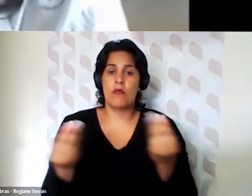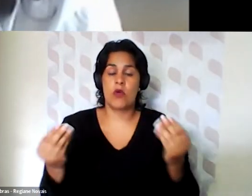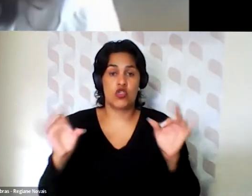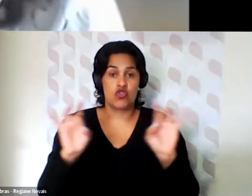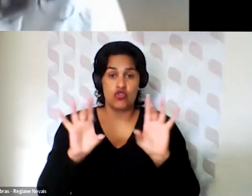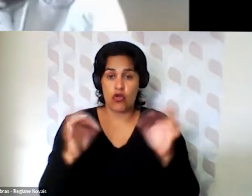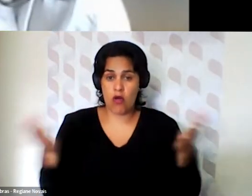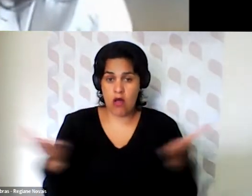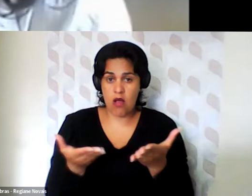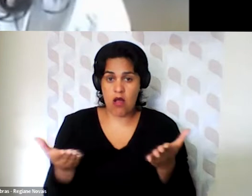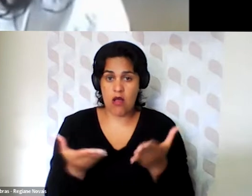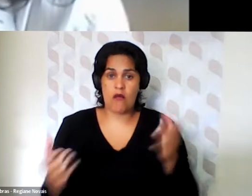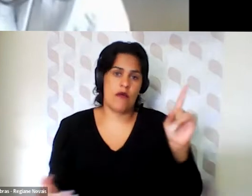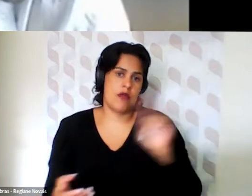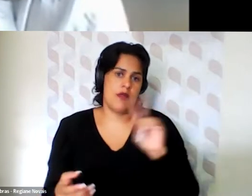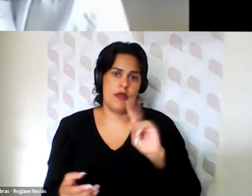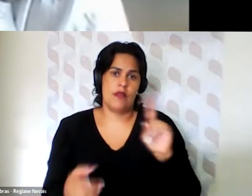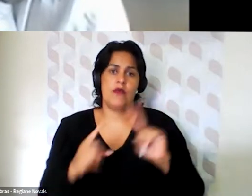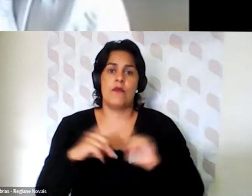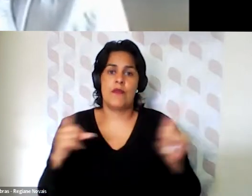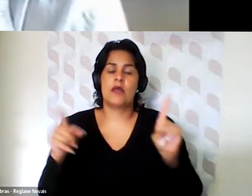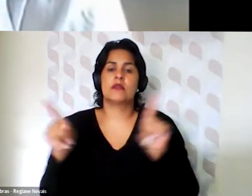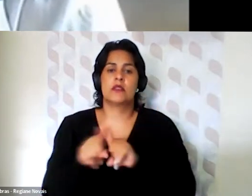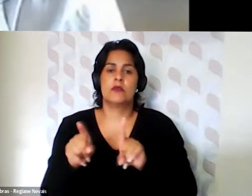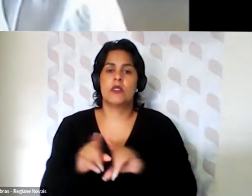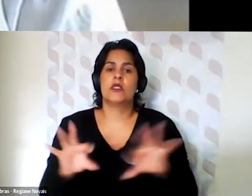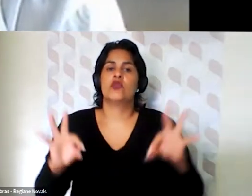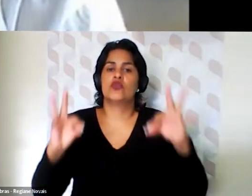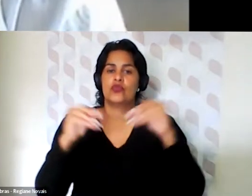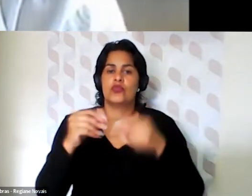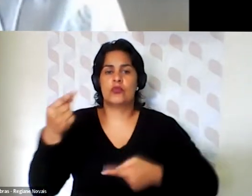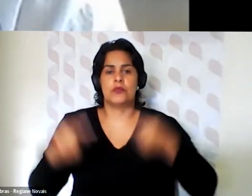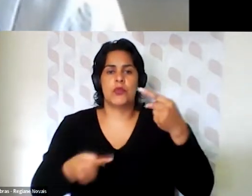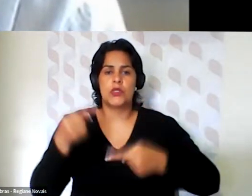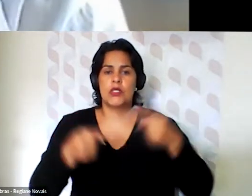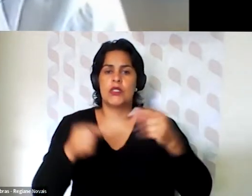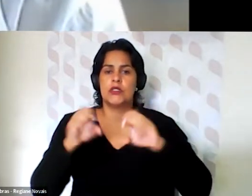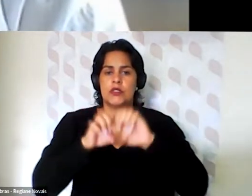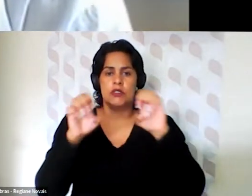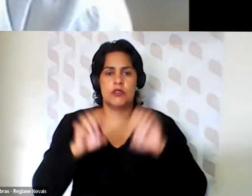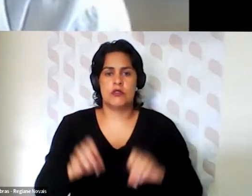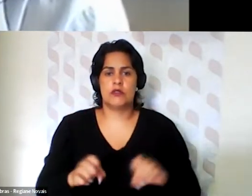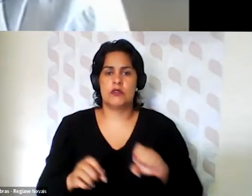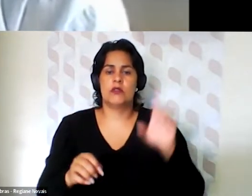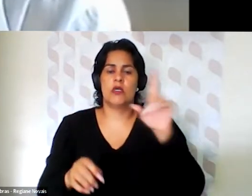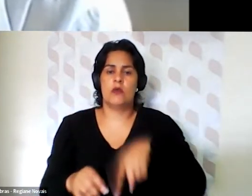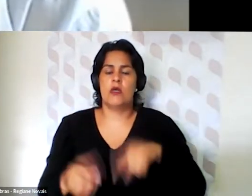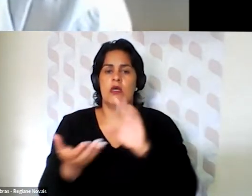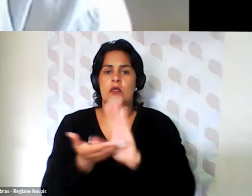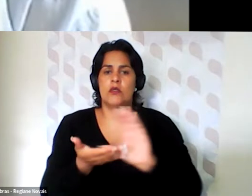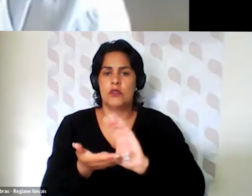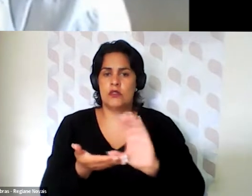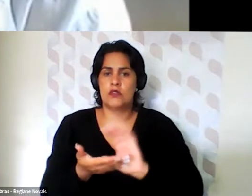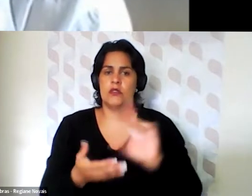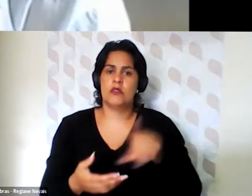judiciary, dismantling of human rights and environmental regulatory and legal framework, repression of and attacks